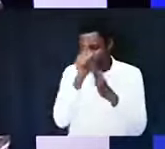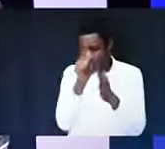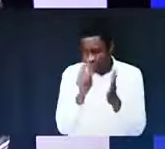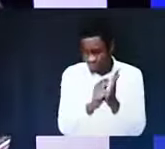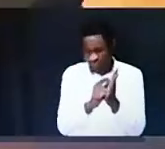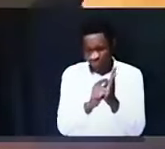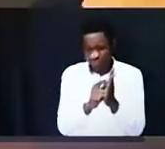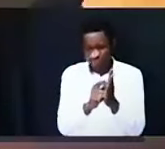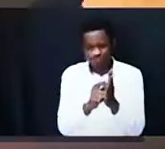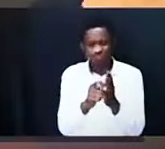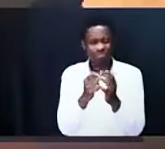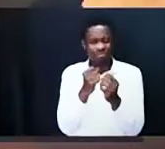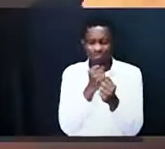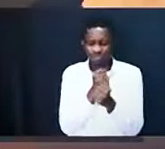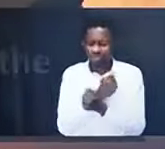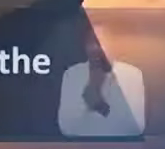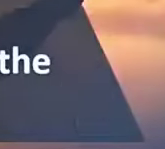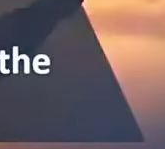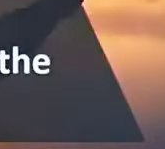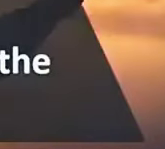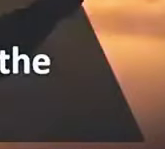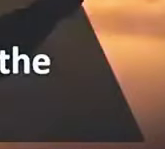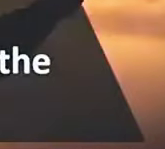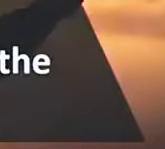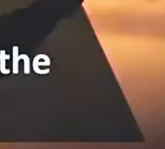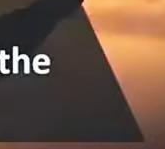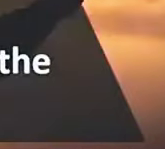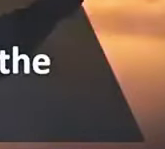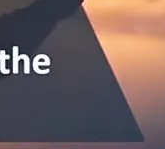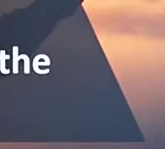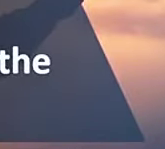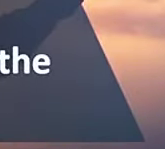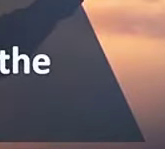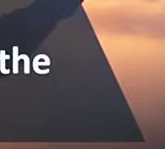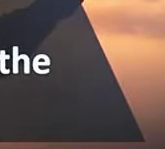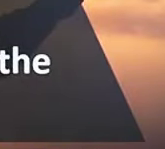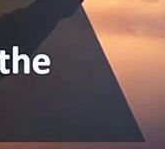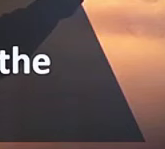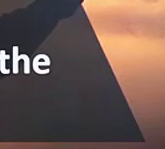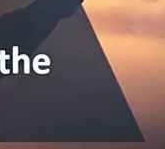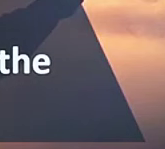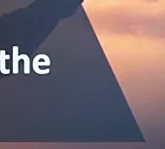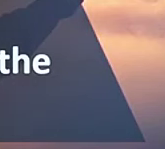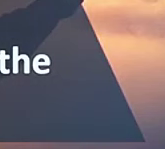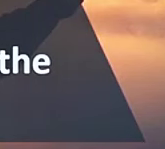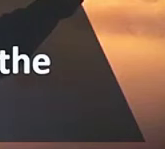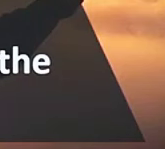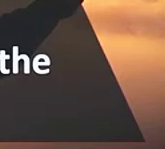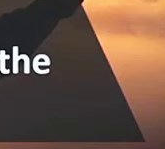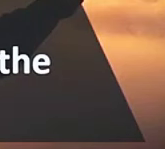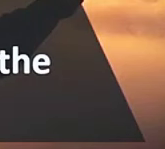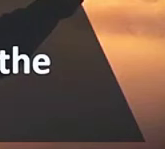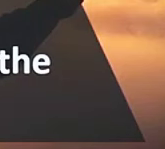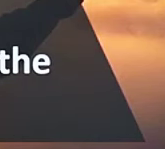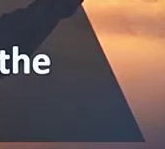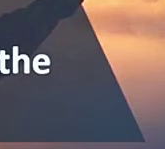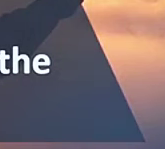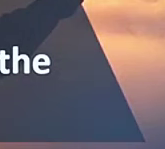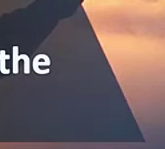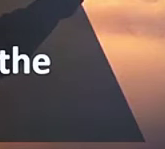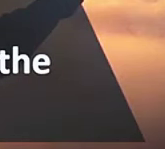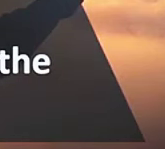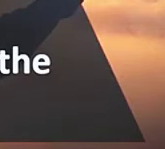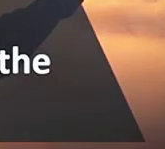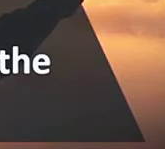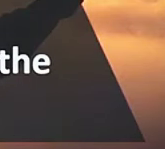he loved the presence of God. 40 days with God. And he was a superman